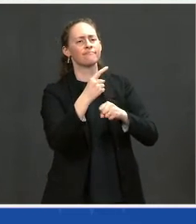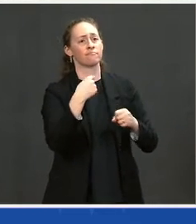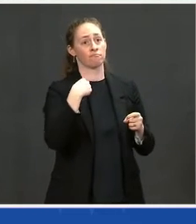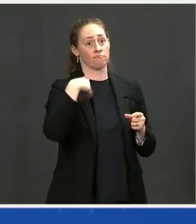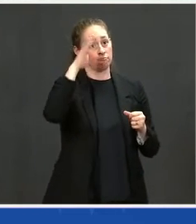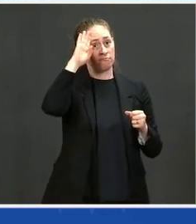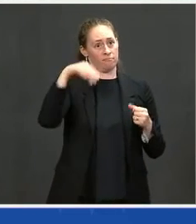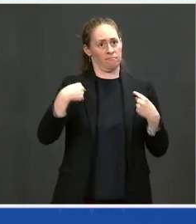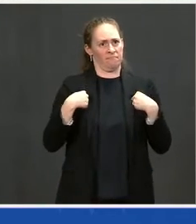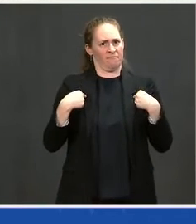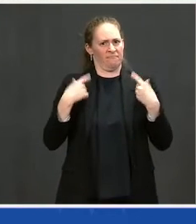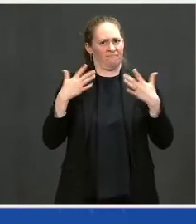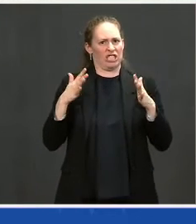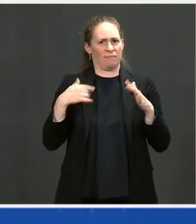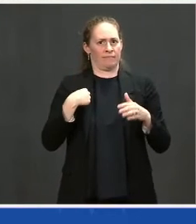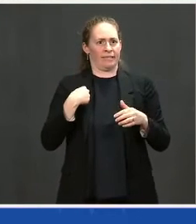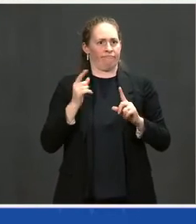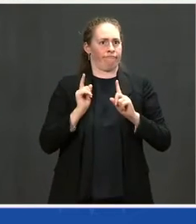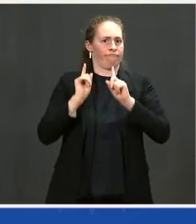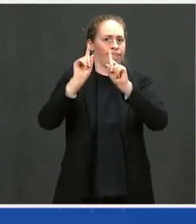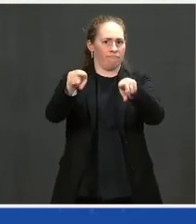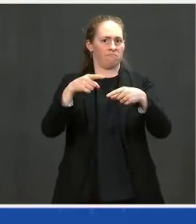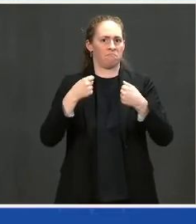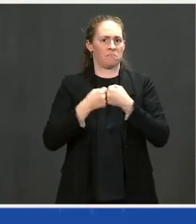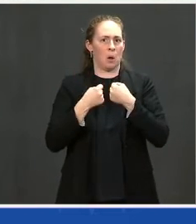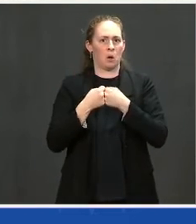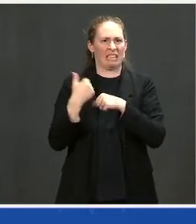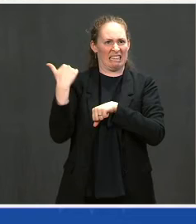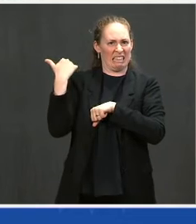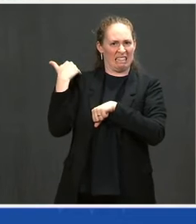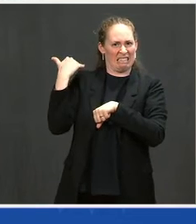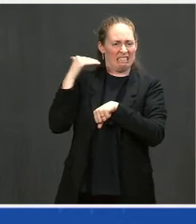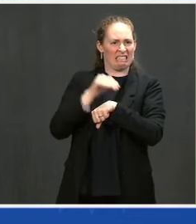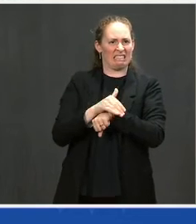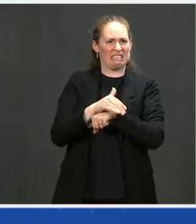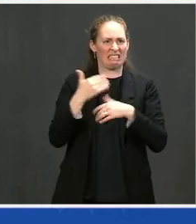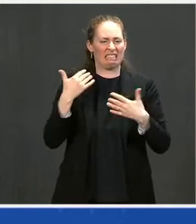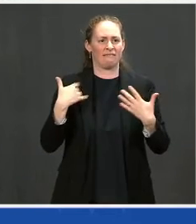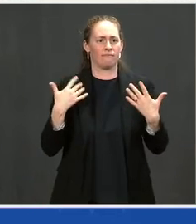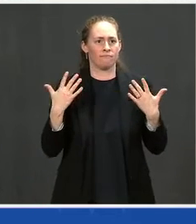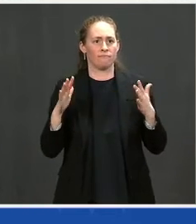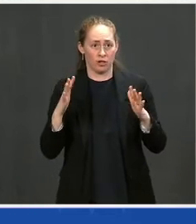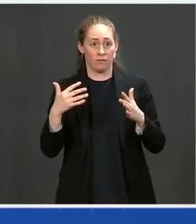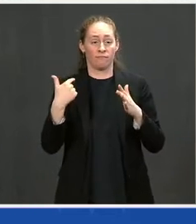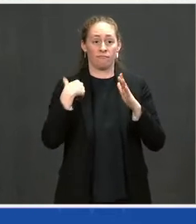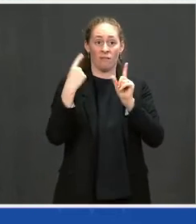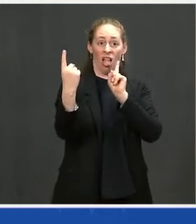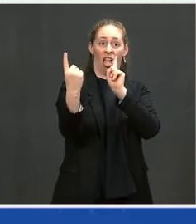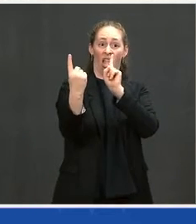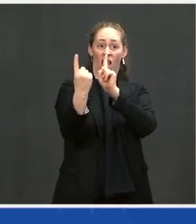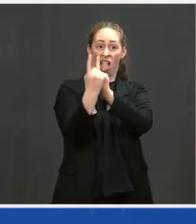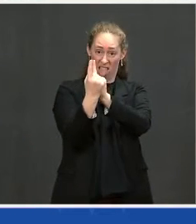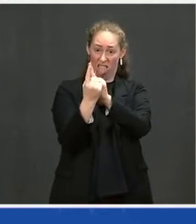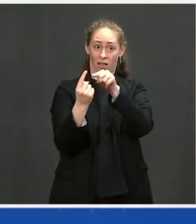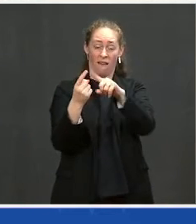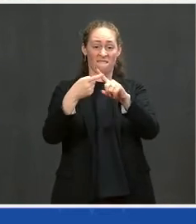I met 9-year-old Josel, who walked here from Honduras by himself, along with another little boy. He had that phone